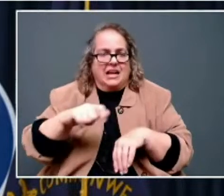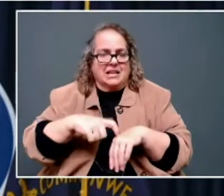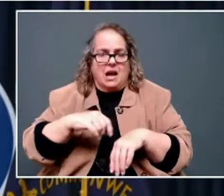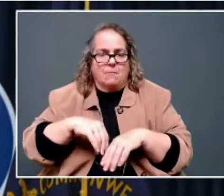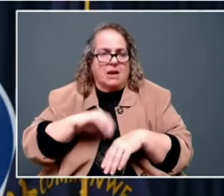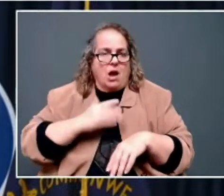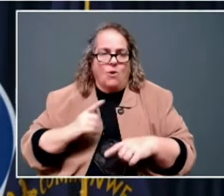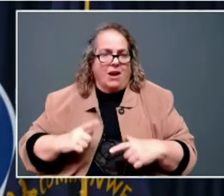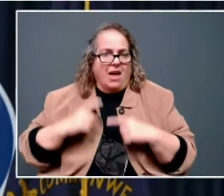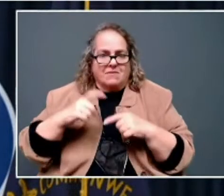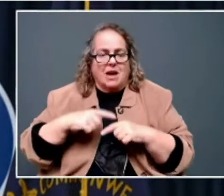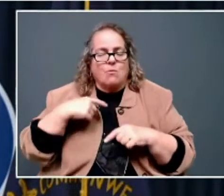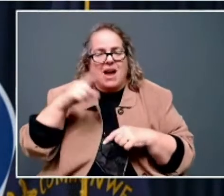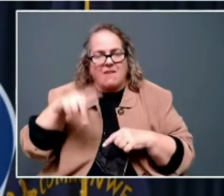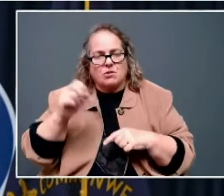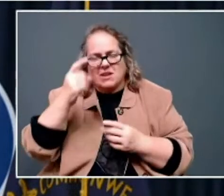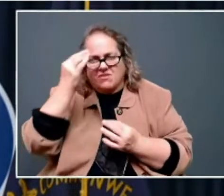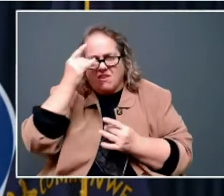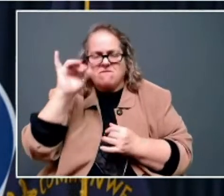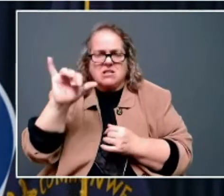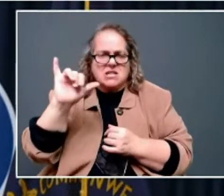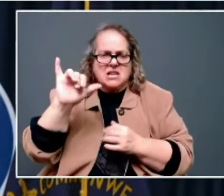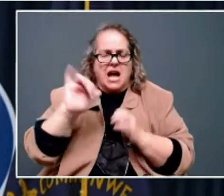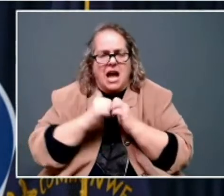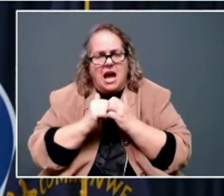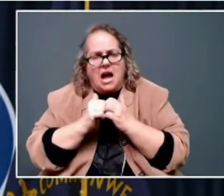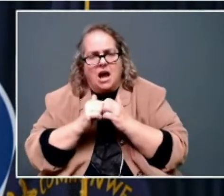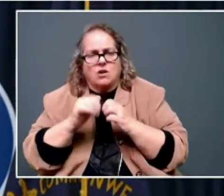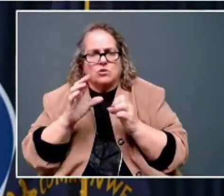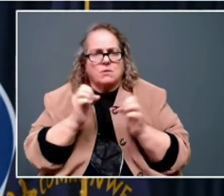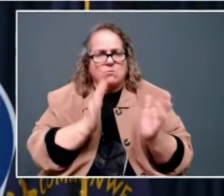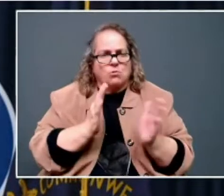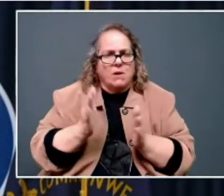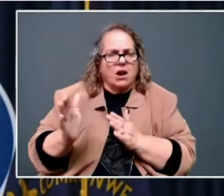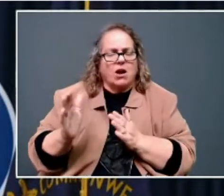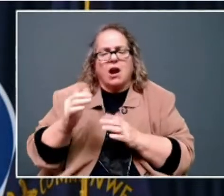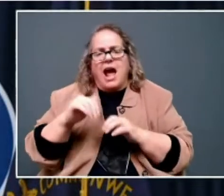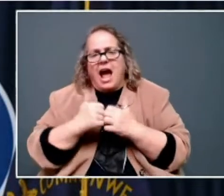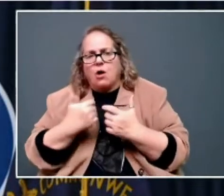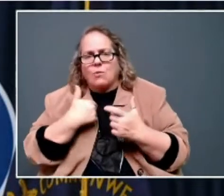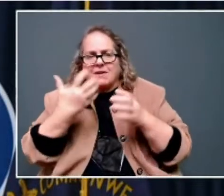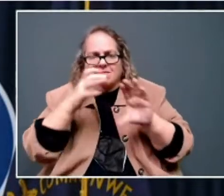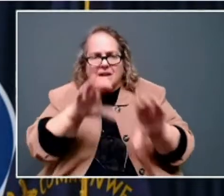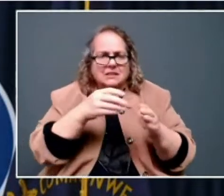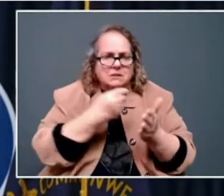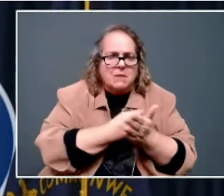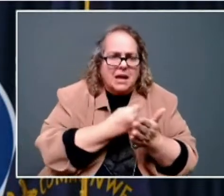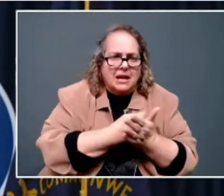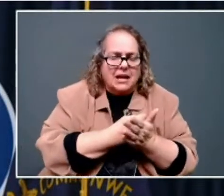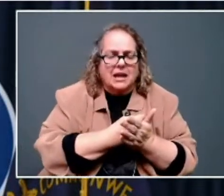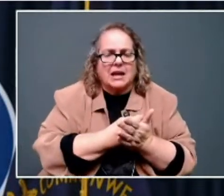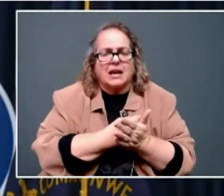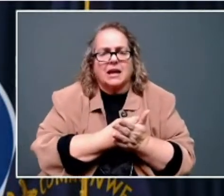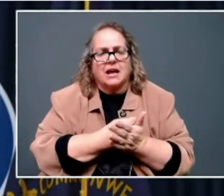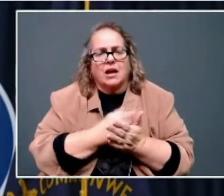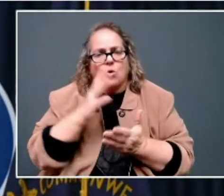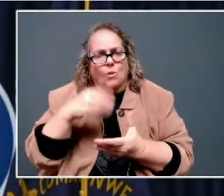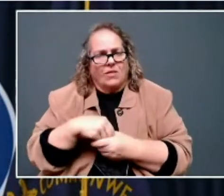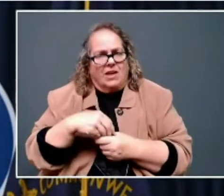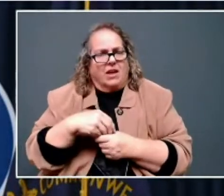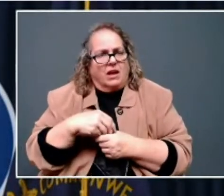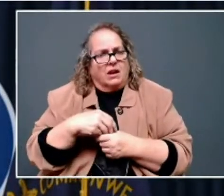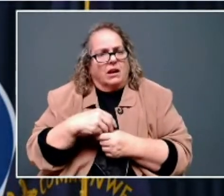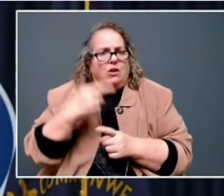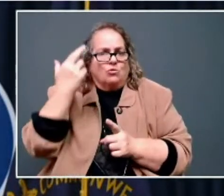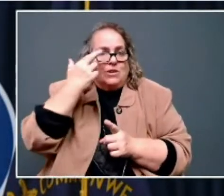need to be real thoughtful of the investments that we need to make and within reason to better protect